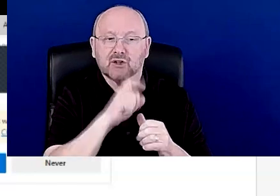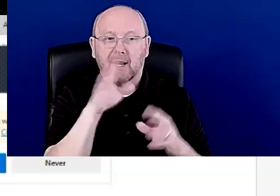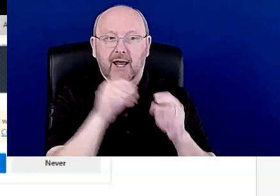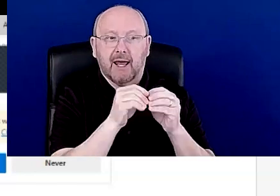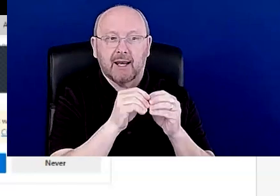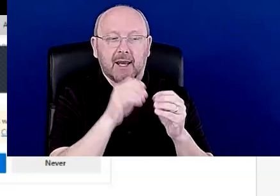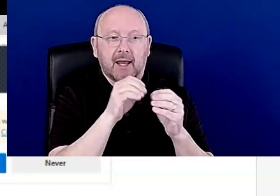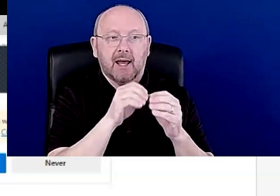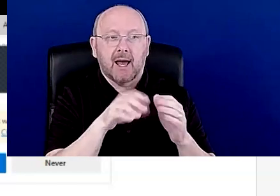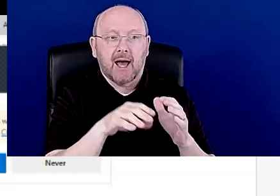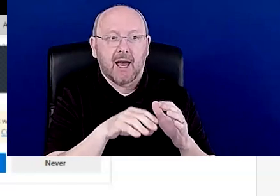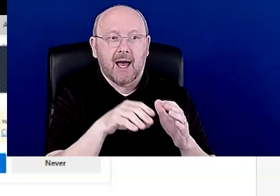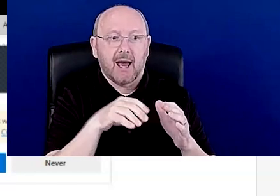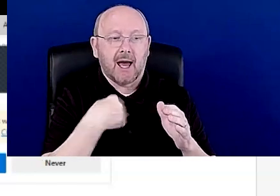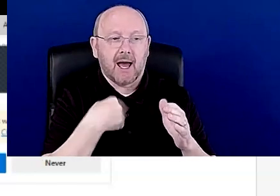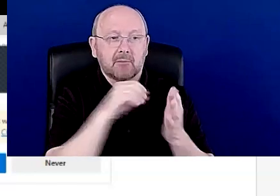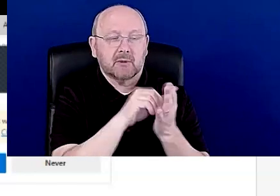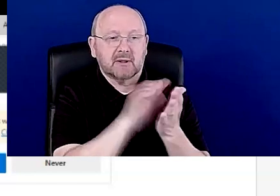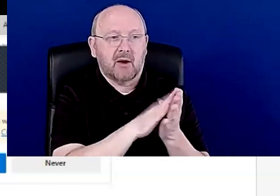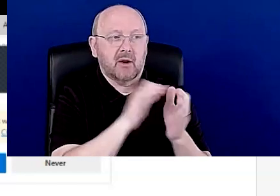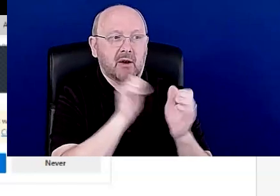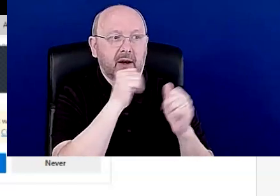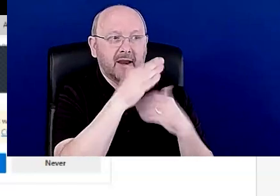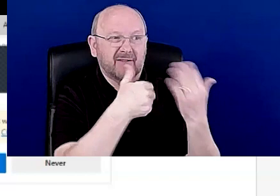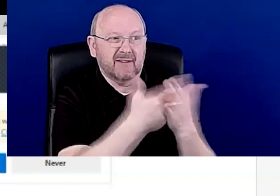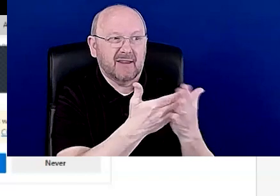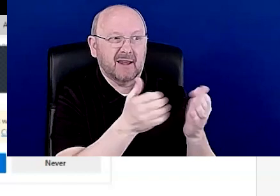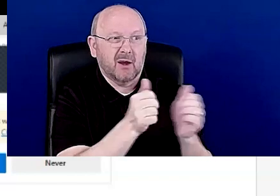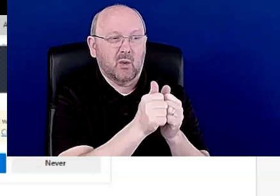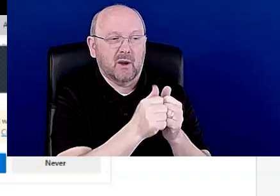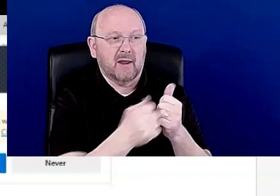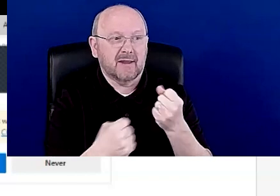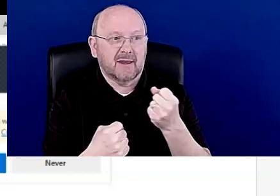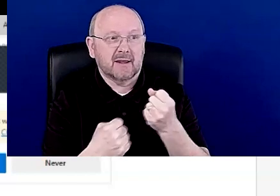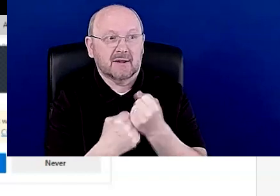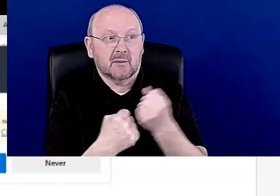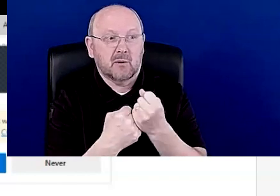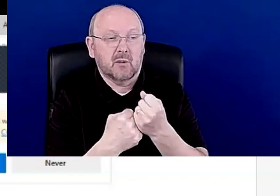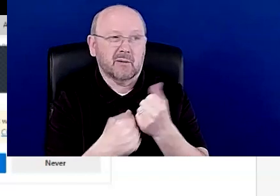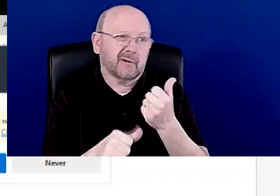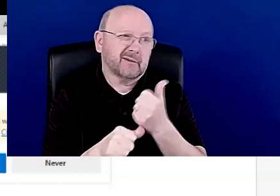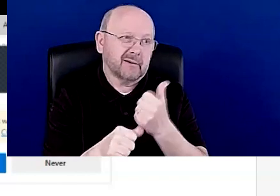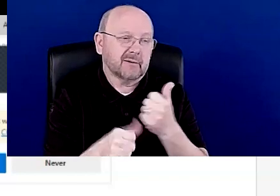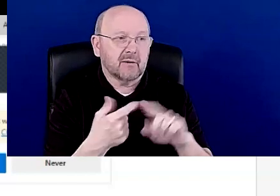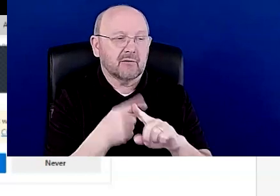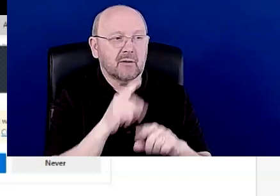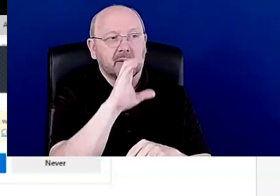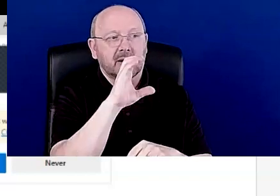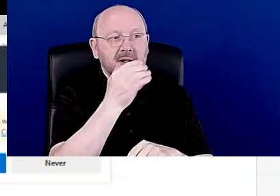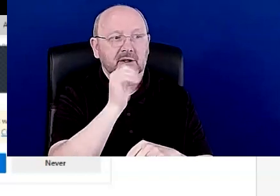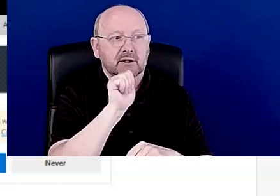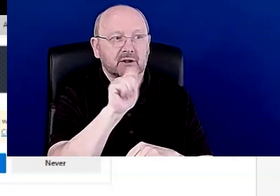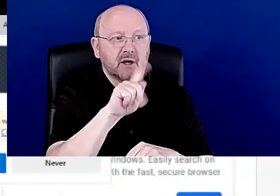like. MLA has a system for citing AI. You need to put the actual question that